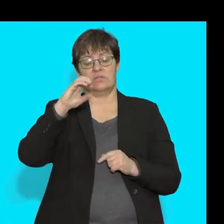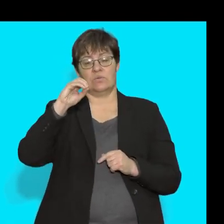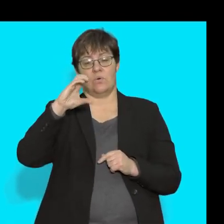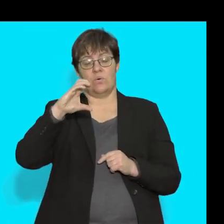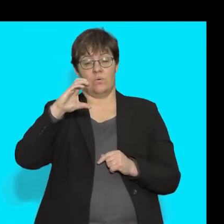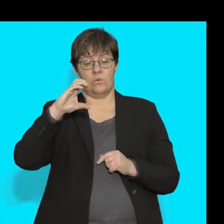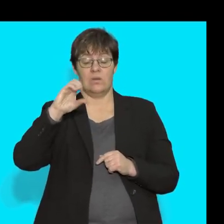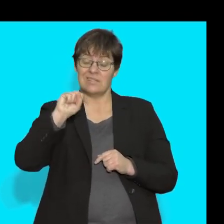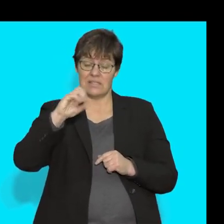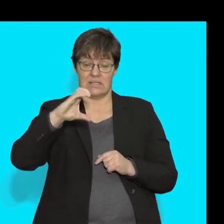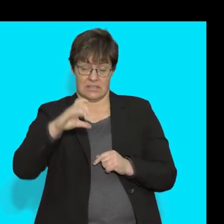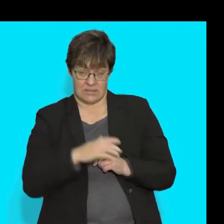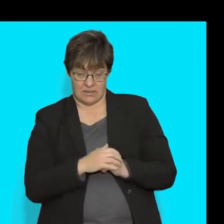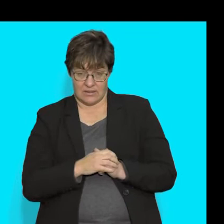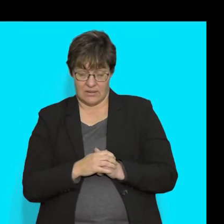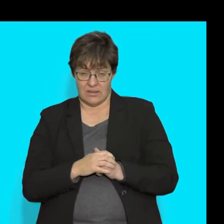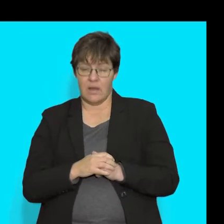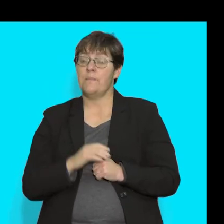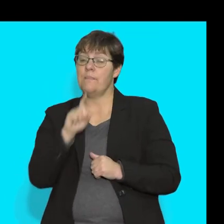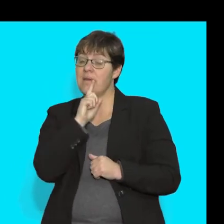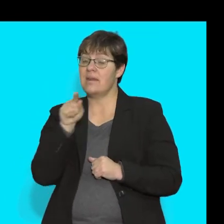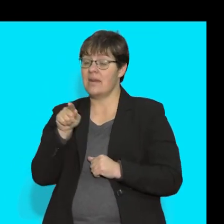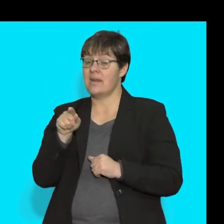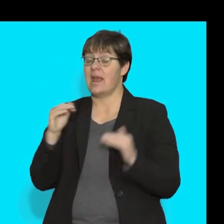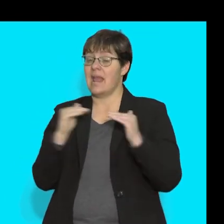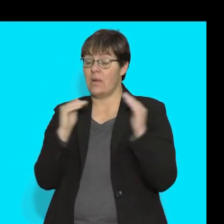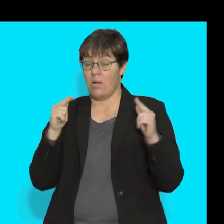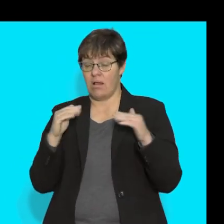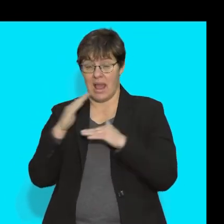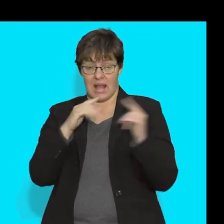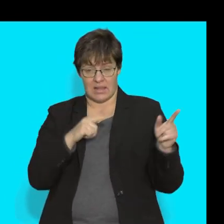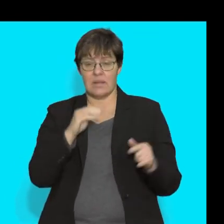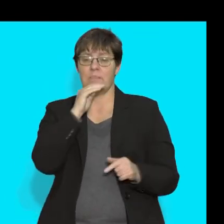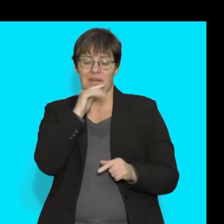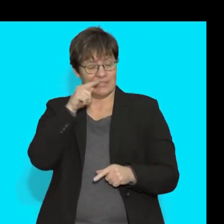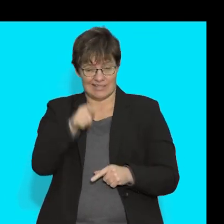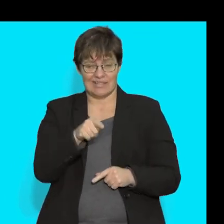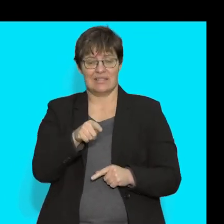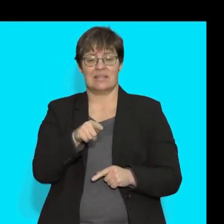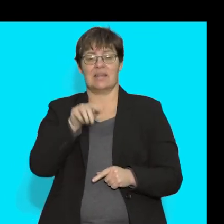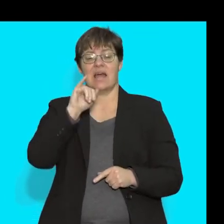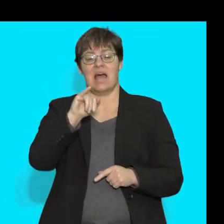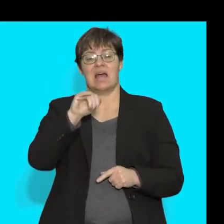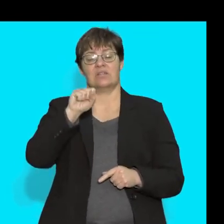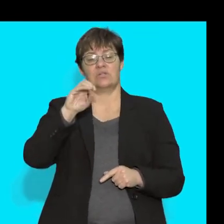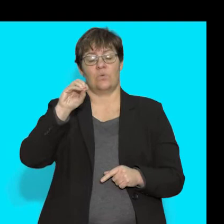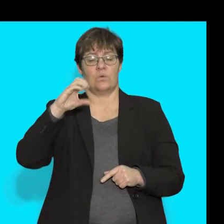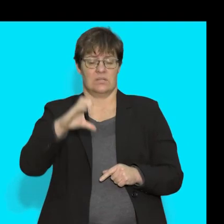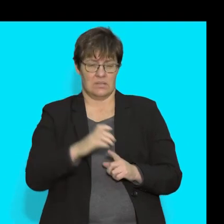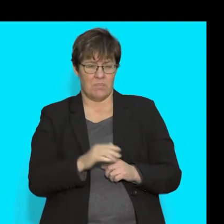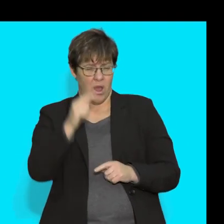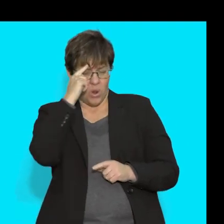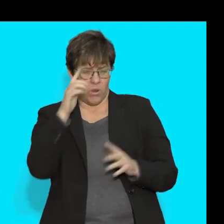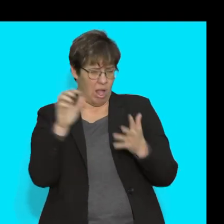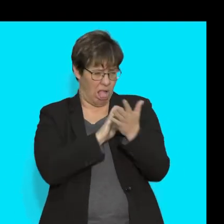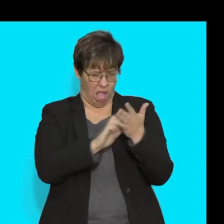isosceles triangle. And then if these two angles are equal, it simply makes it an isosceles triangle.